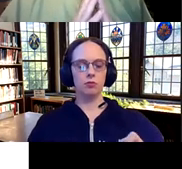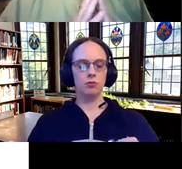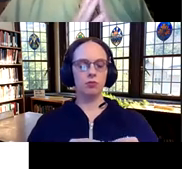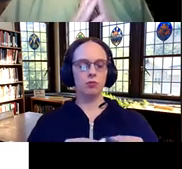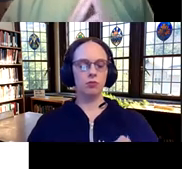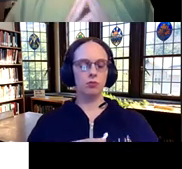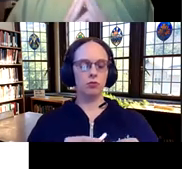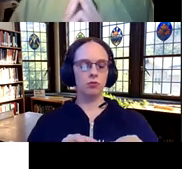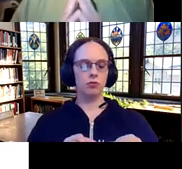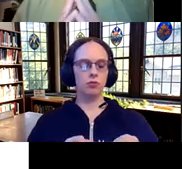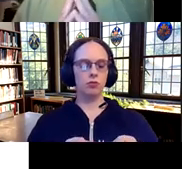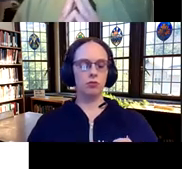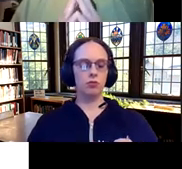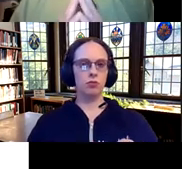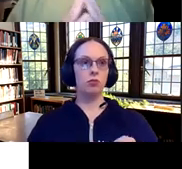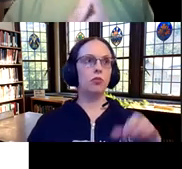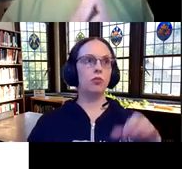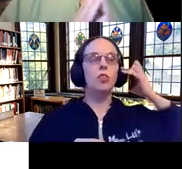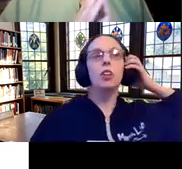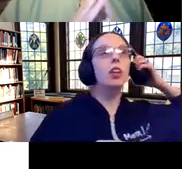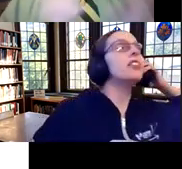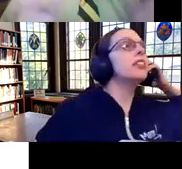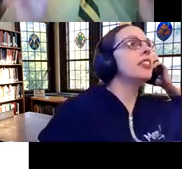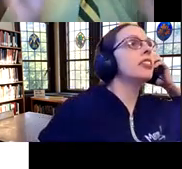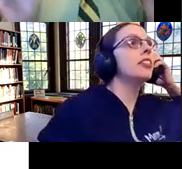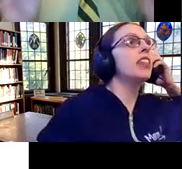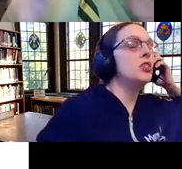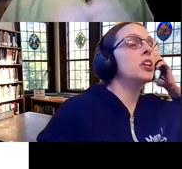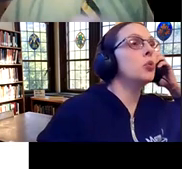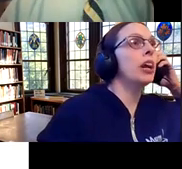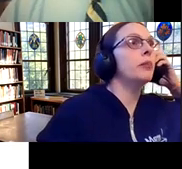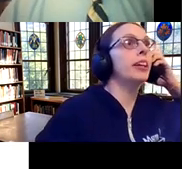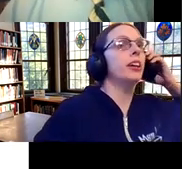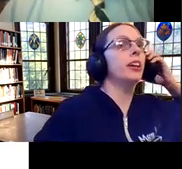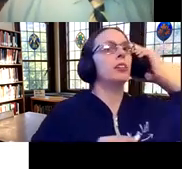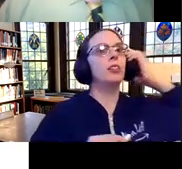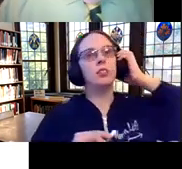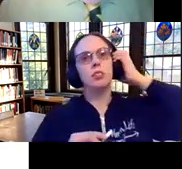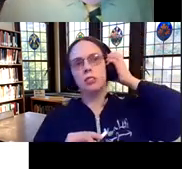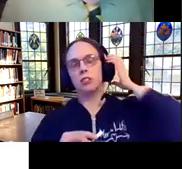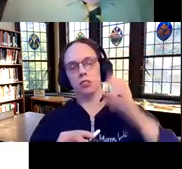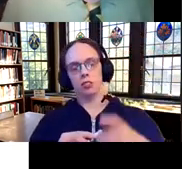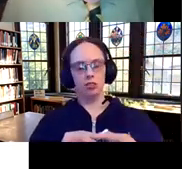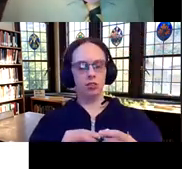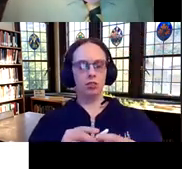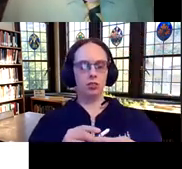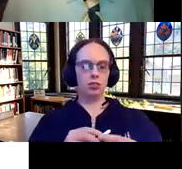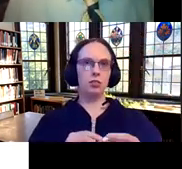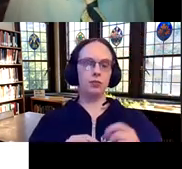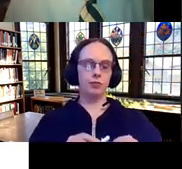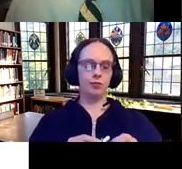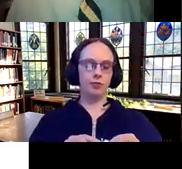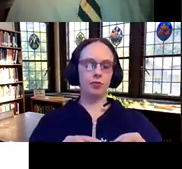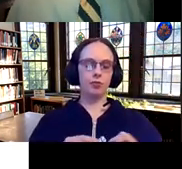building as well as money to build two wings to expand the building.